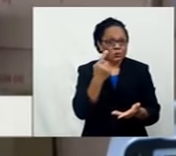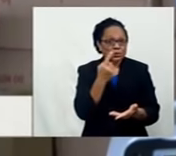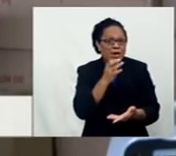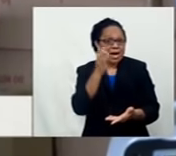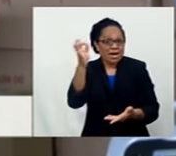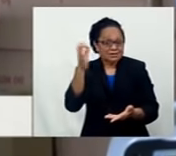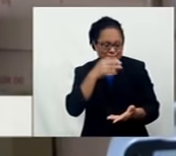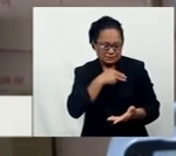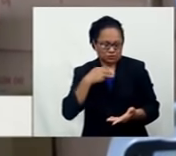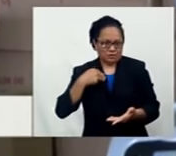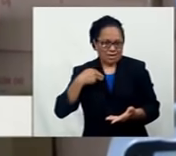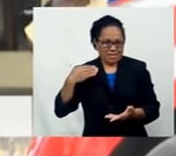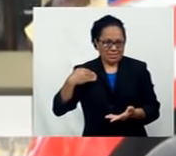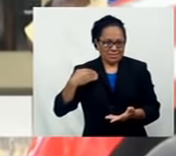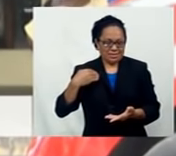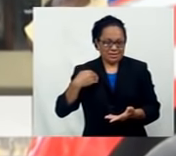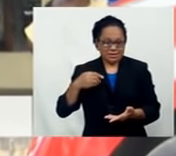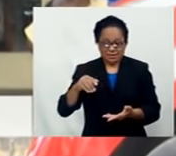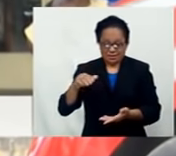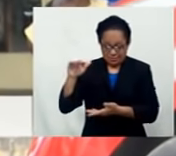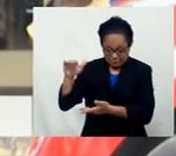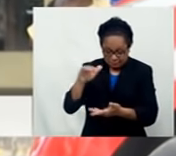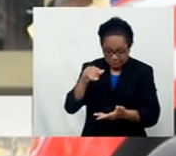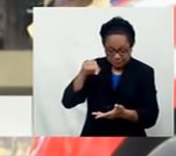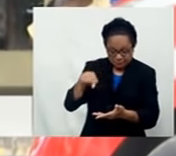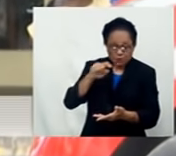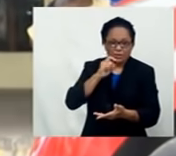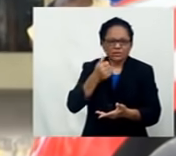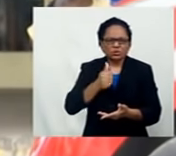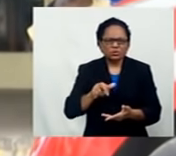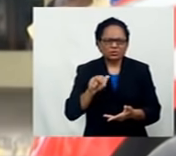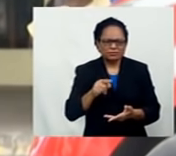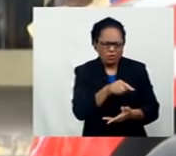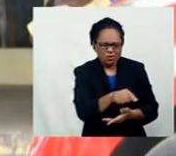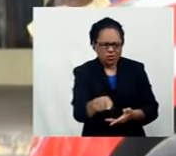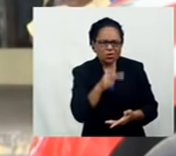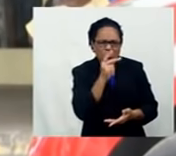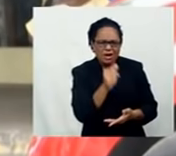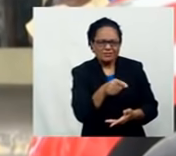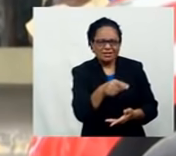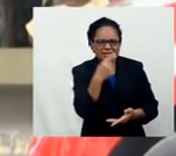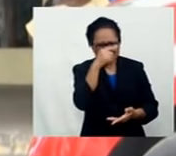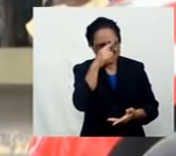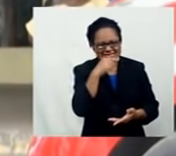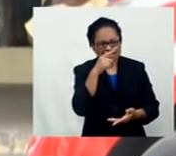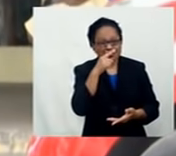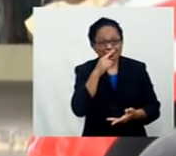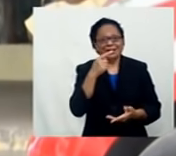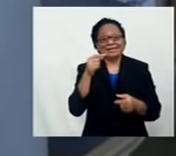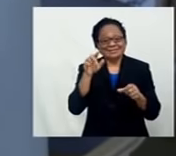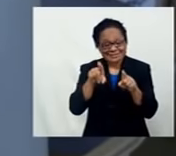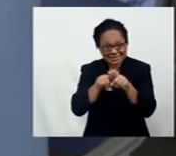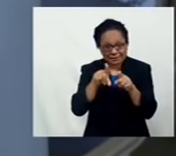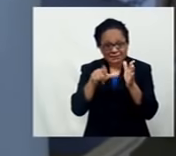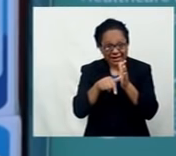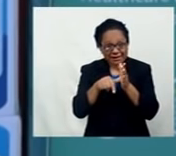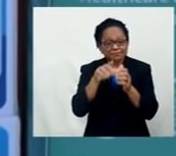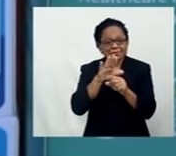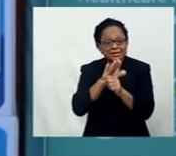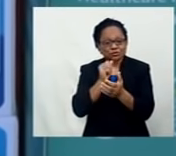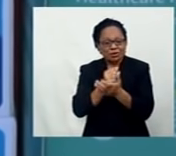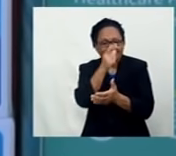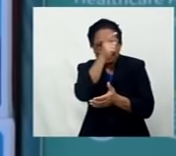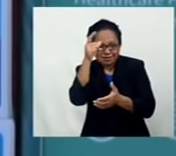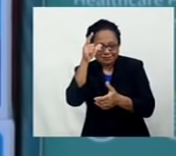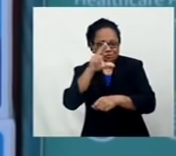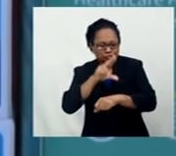Ministry of Health and will be used to treat COVID-19 patients while ensuring the safety of frontline medical staff. We need to be looking